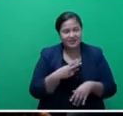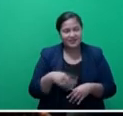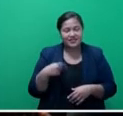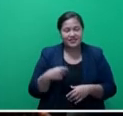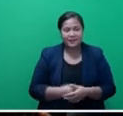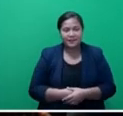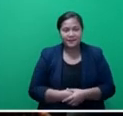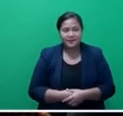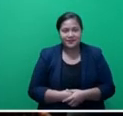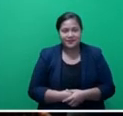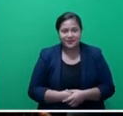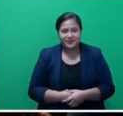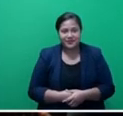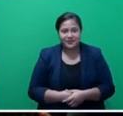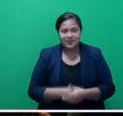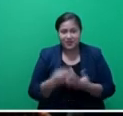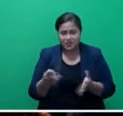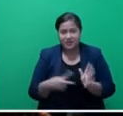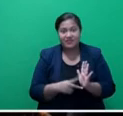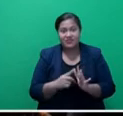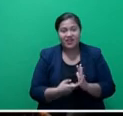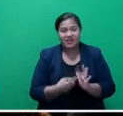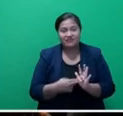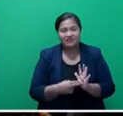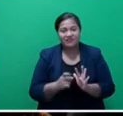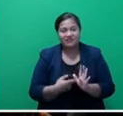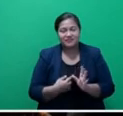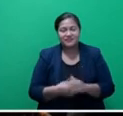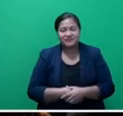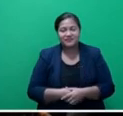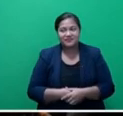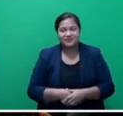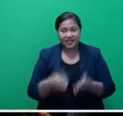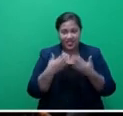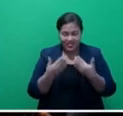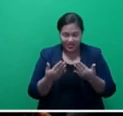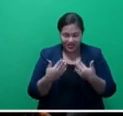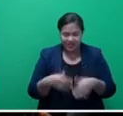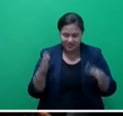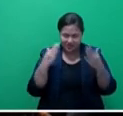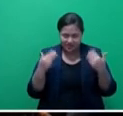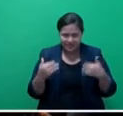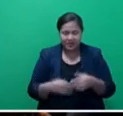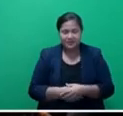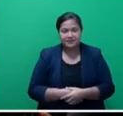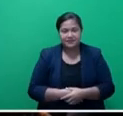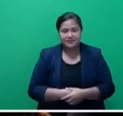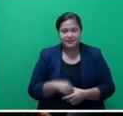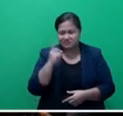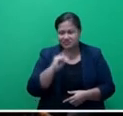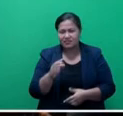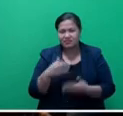Honourable Virendra Lal, you have the floor. Thank you, Mr. Speaker, sir. Can the Honourable